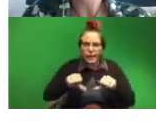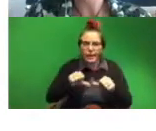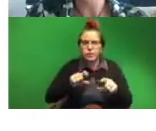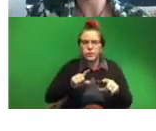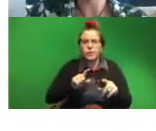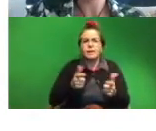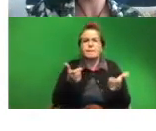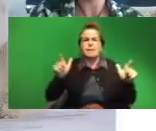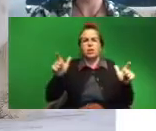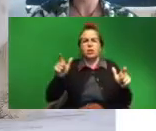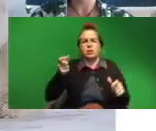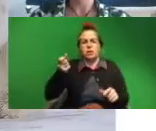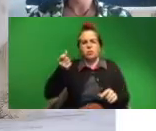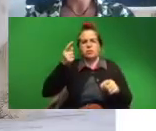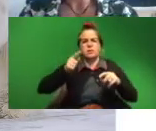greater understanding.